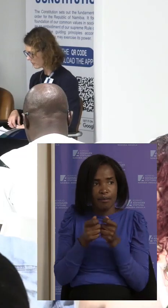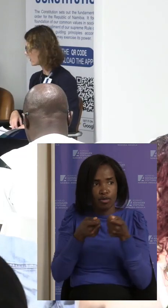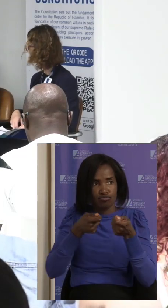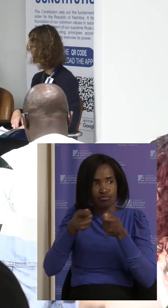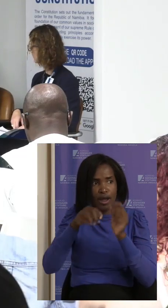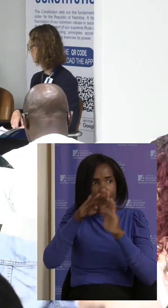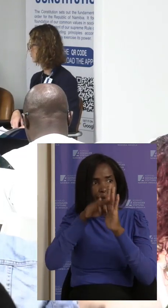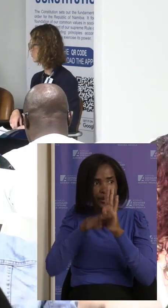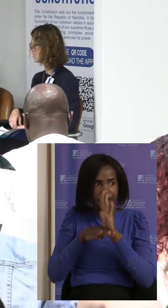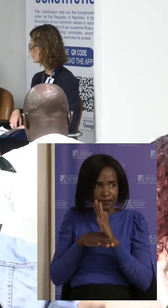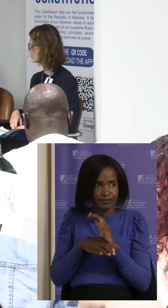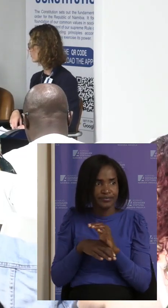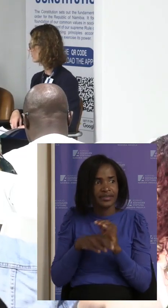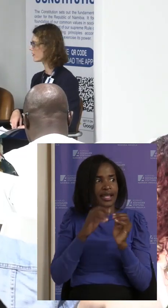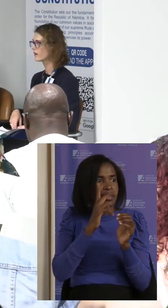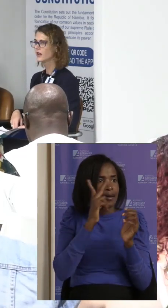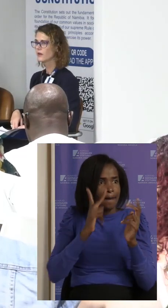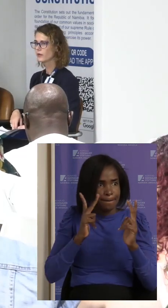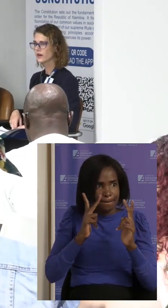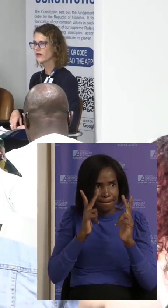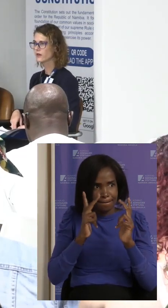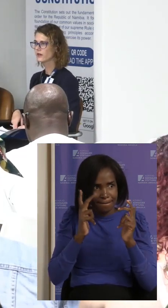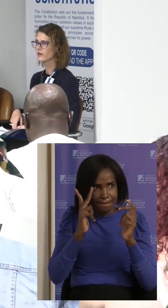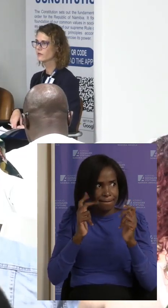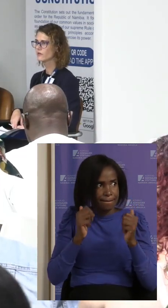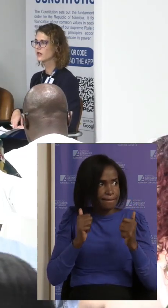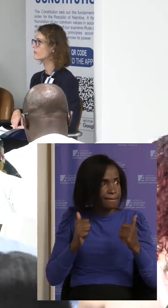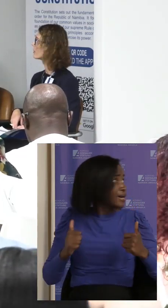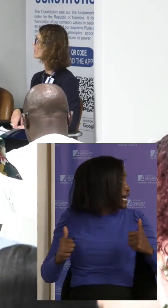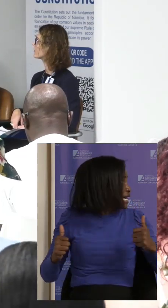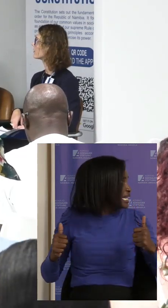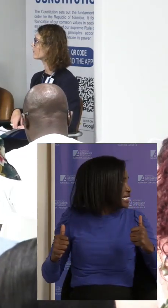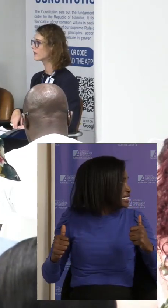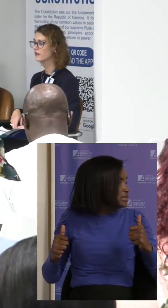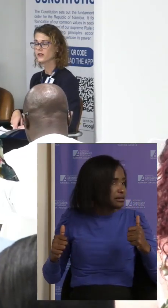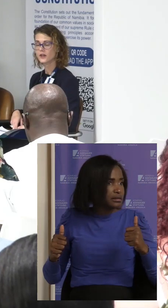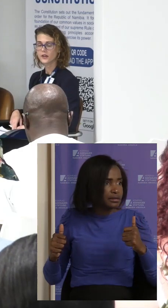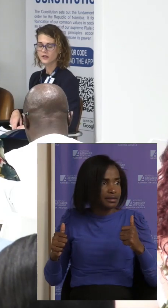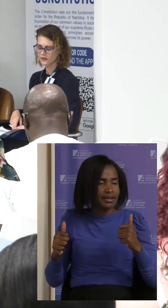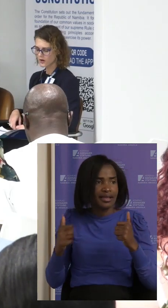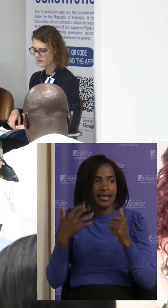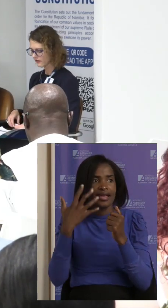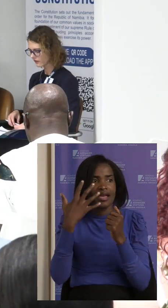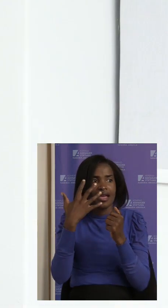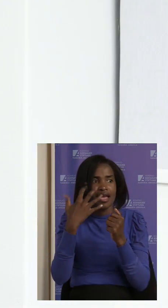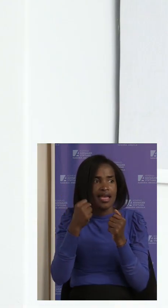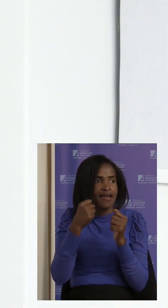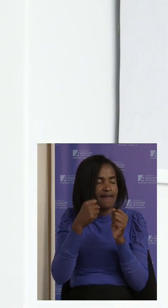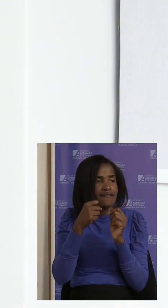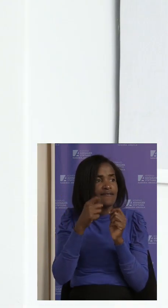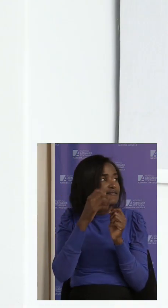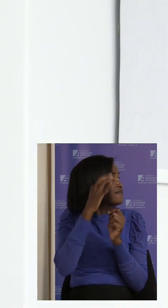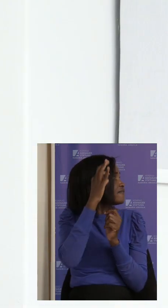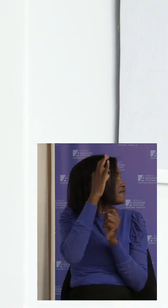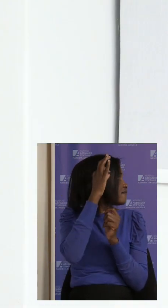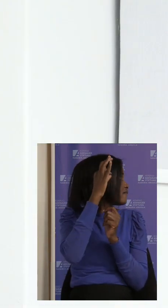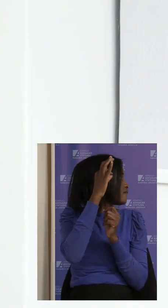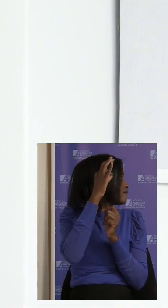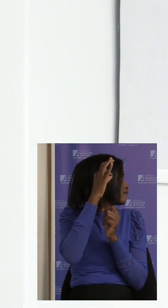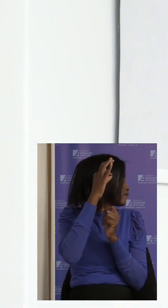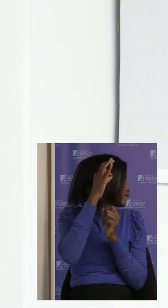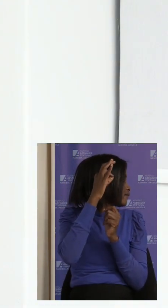the panelists, for your inputs. We have some really positive comments on Facebook also that the